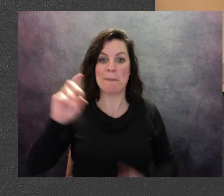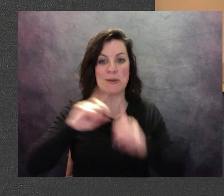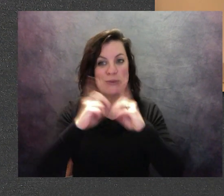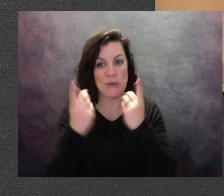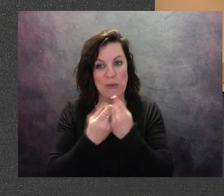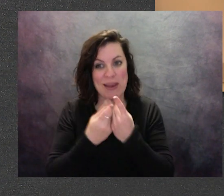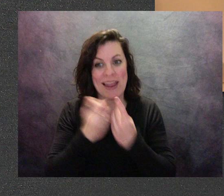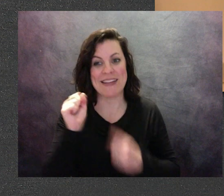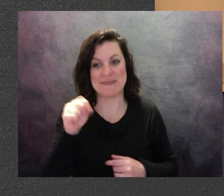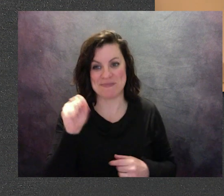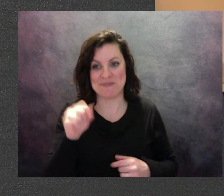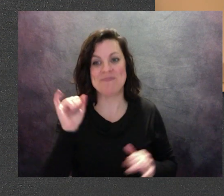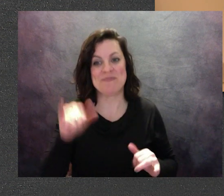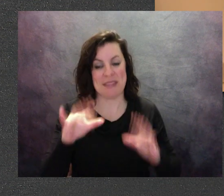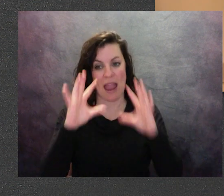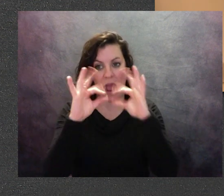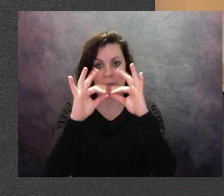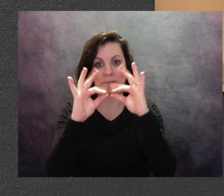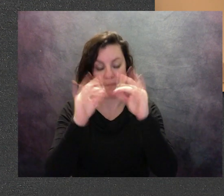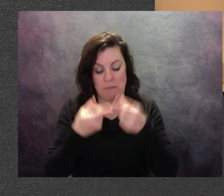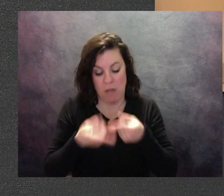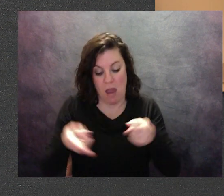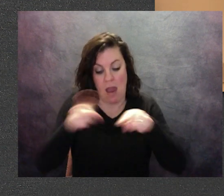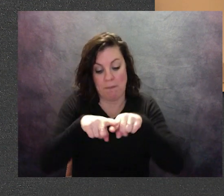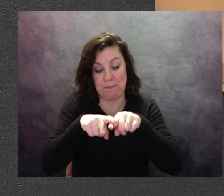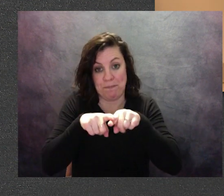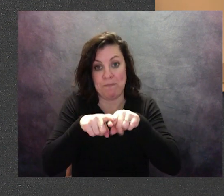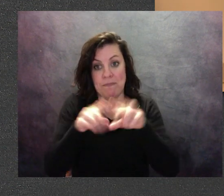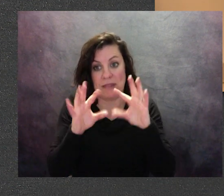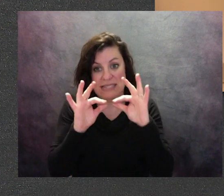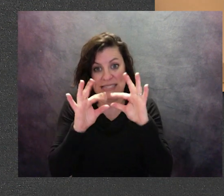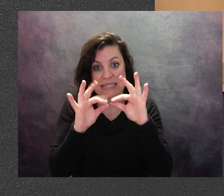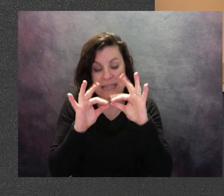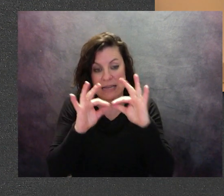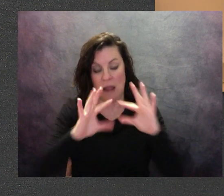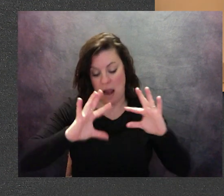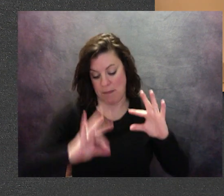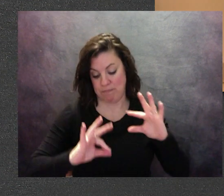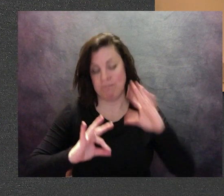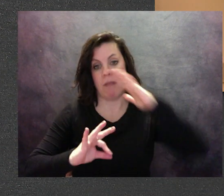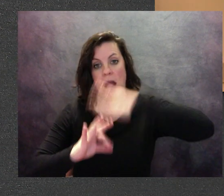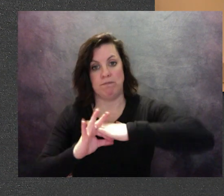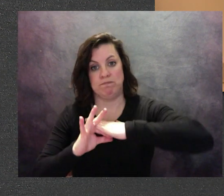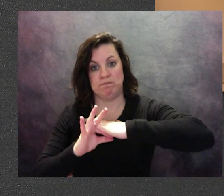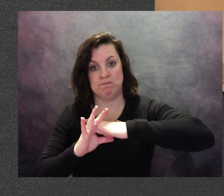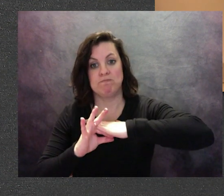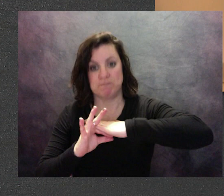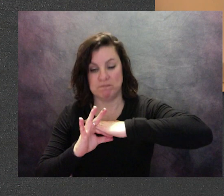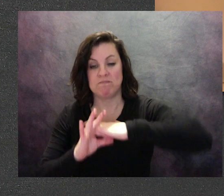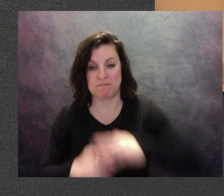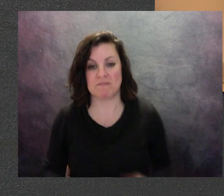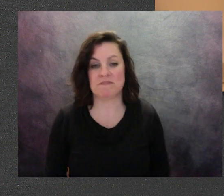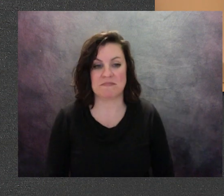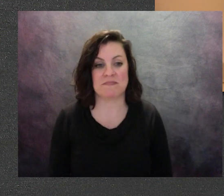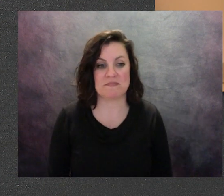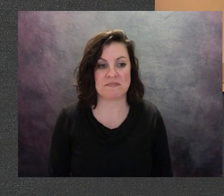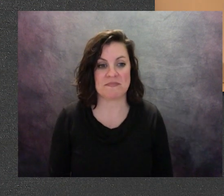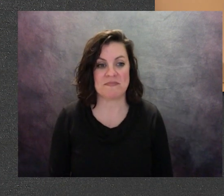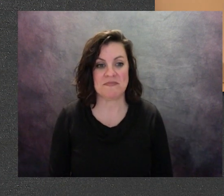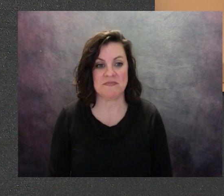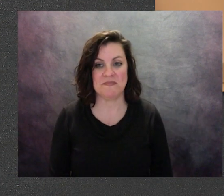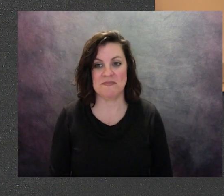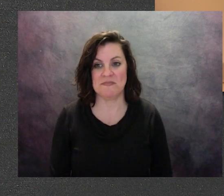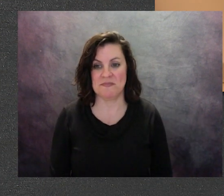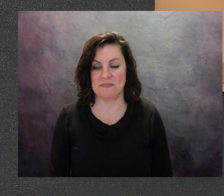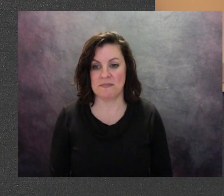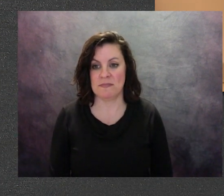it's sticky on both sides, so it sticks to the paper, and it's going to stick to my container. So I'm going to put